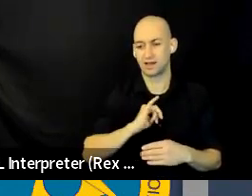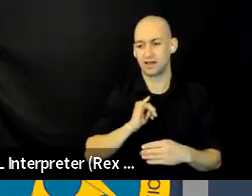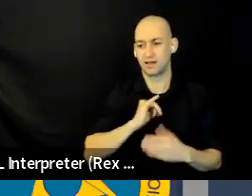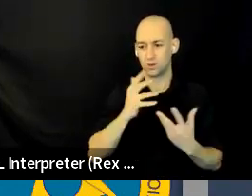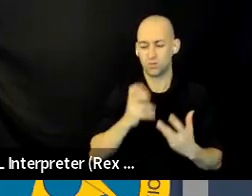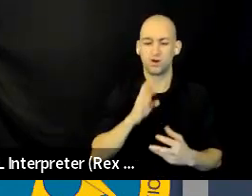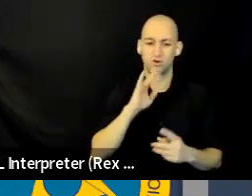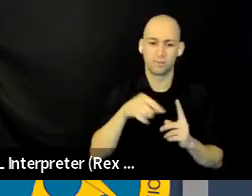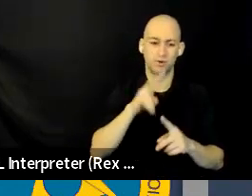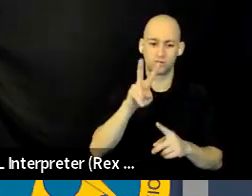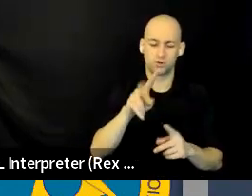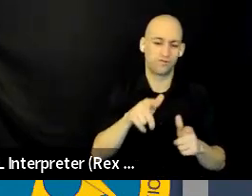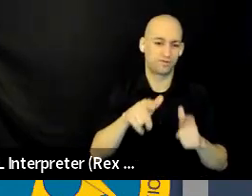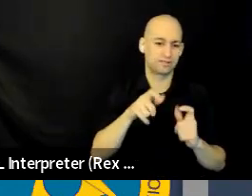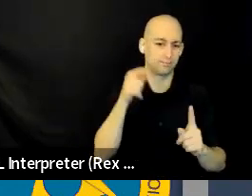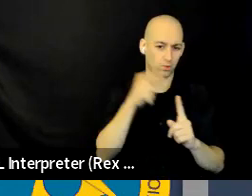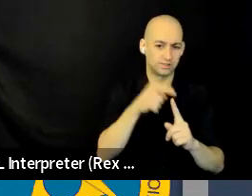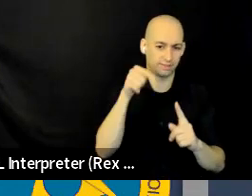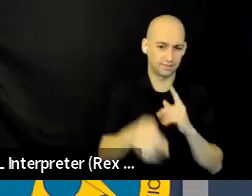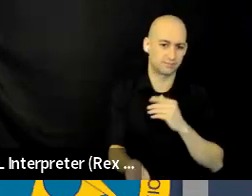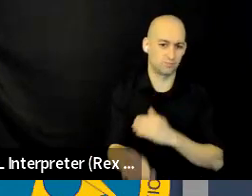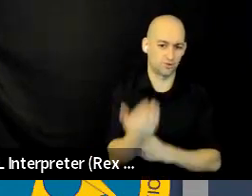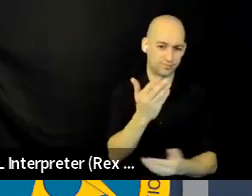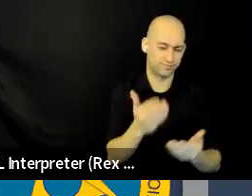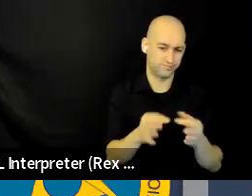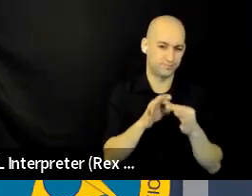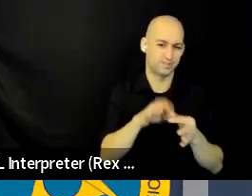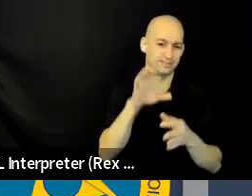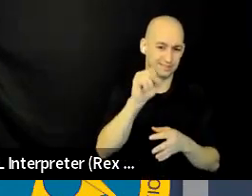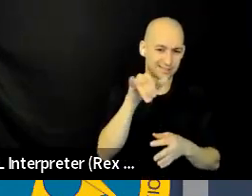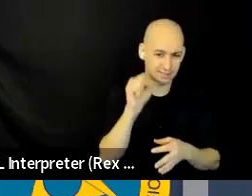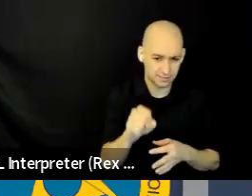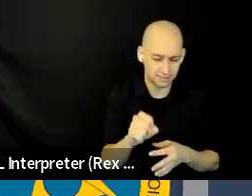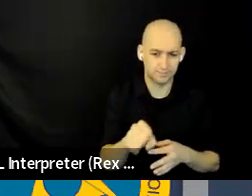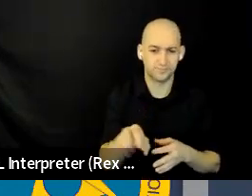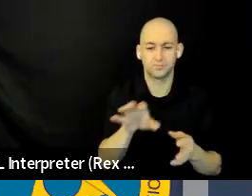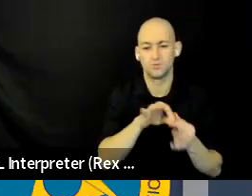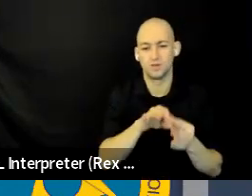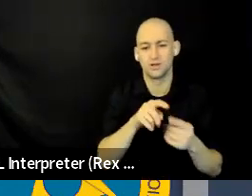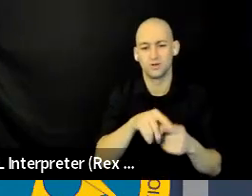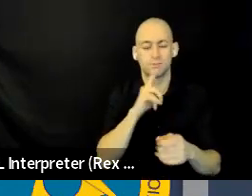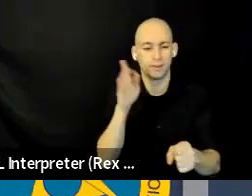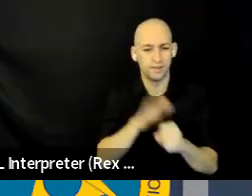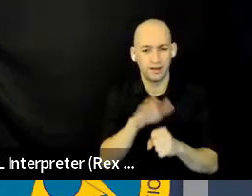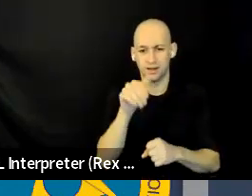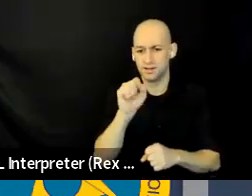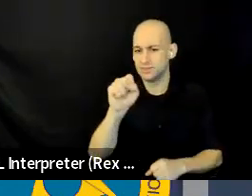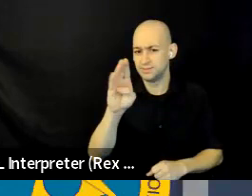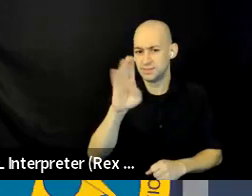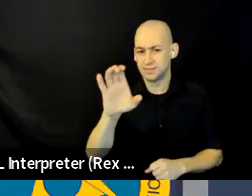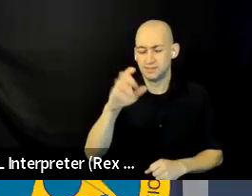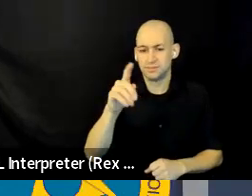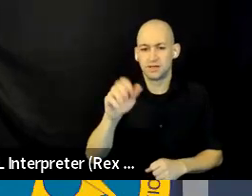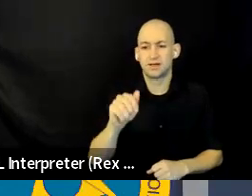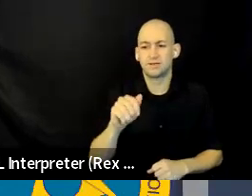2 quick points this morning related to CSS. One has to do with our commitment as SBCTA to